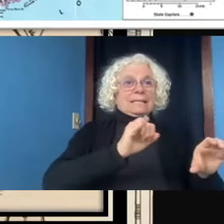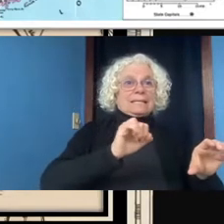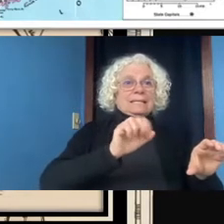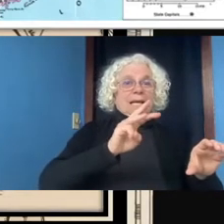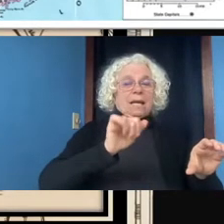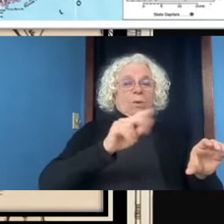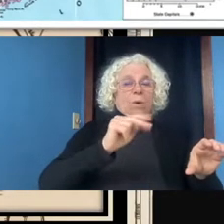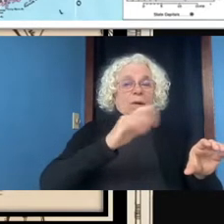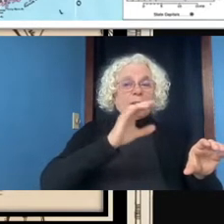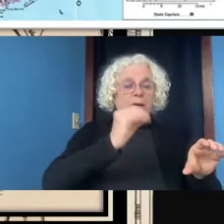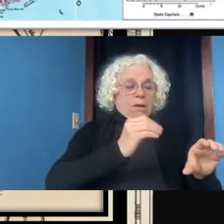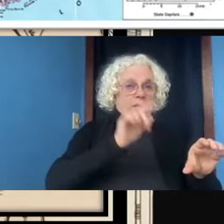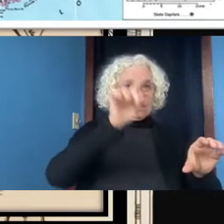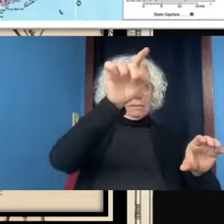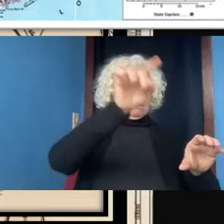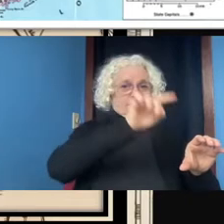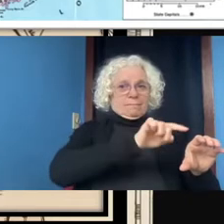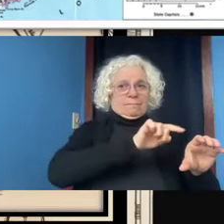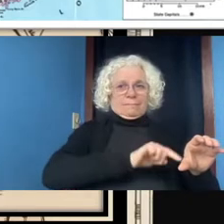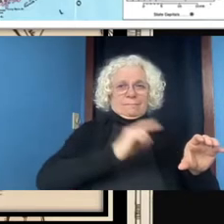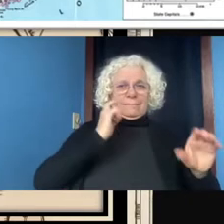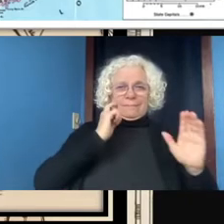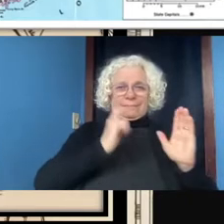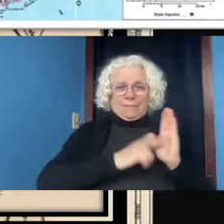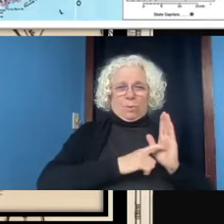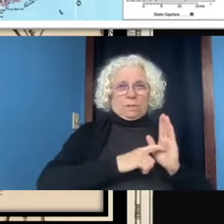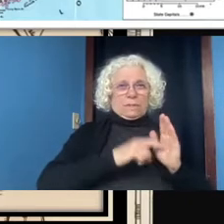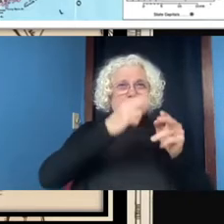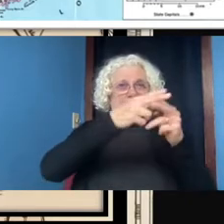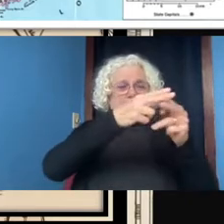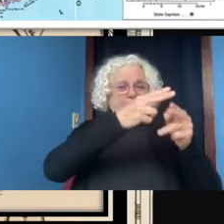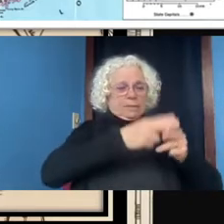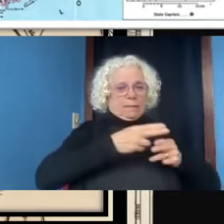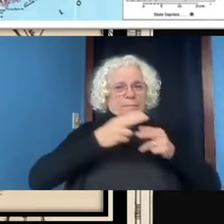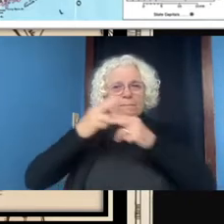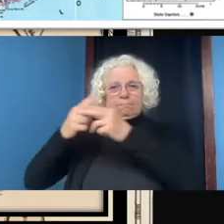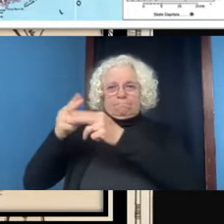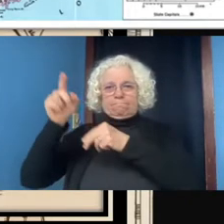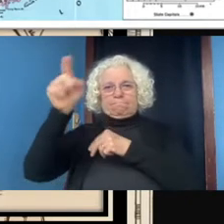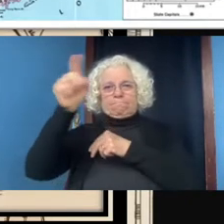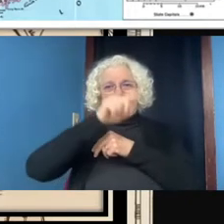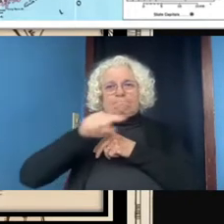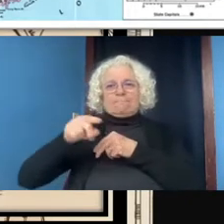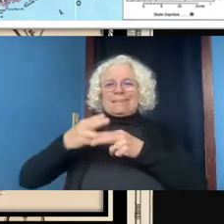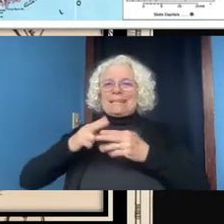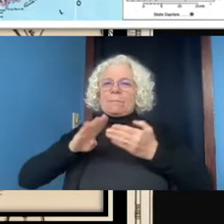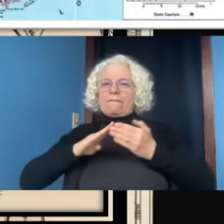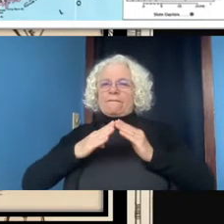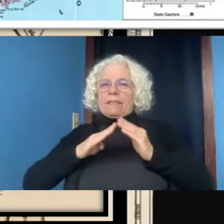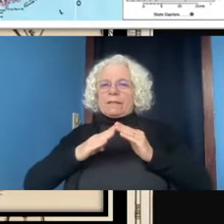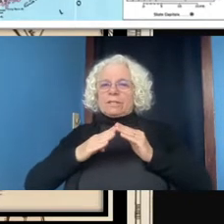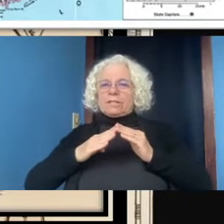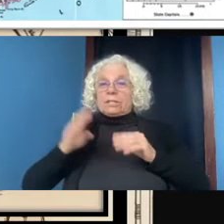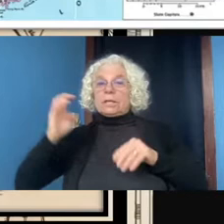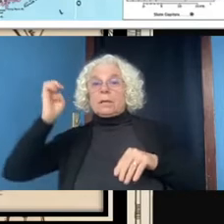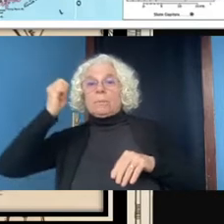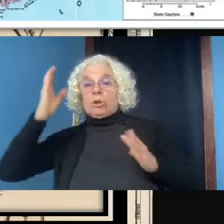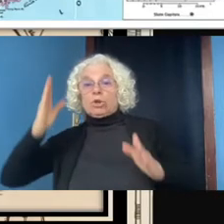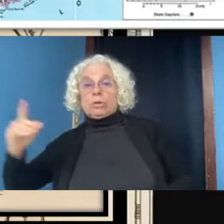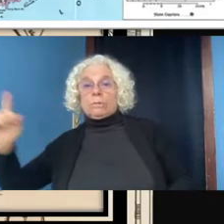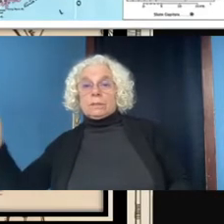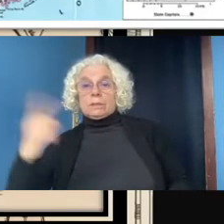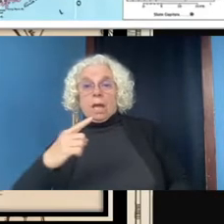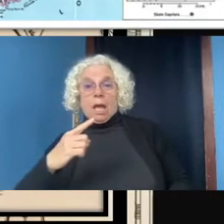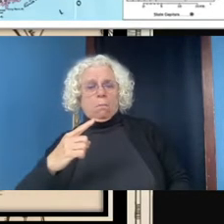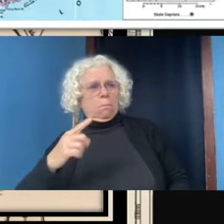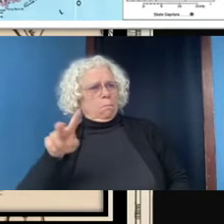all those other names that you see there are just names of our villages. But when the Europeans came here, they didn't have that concept and